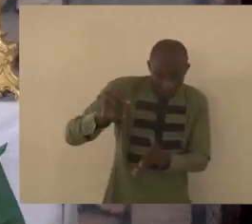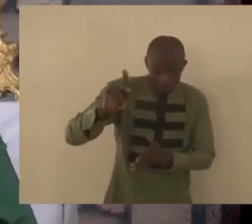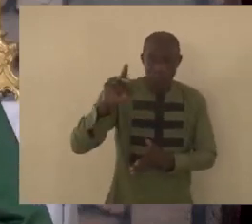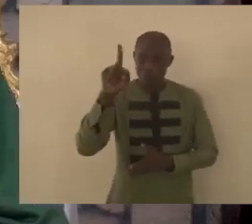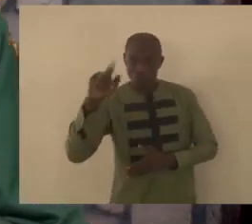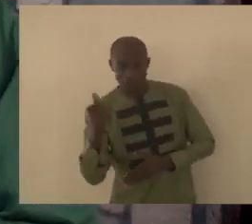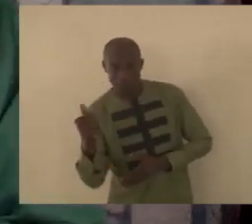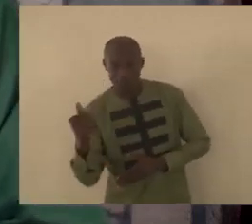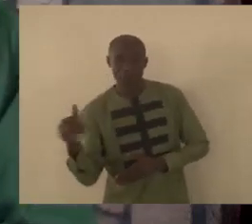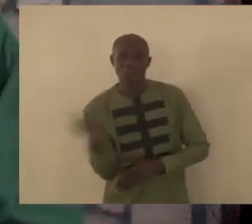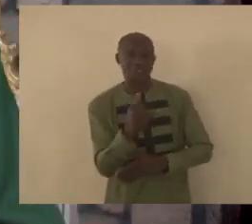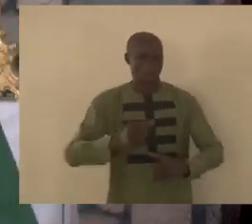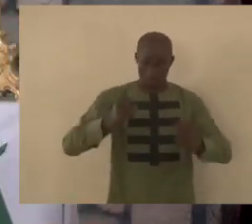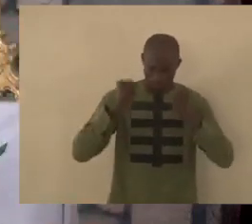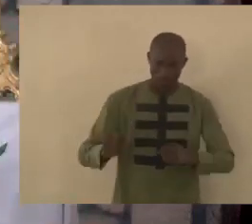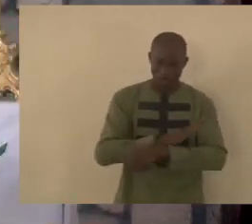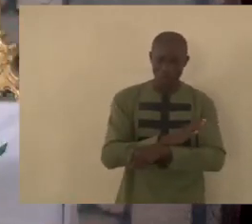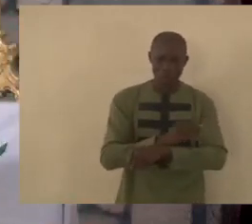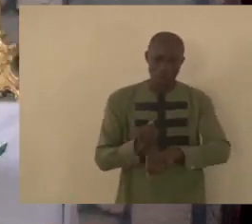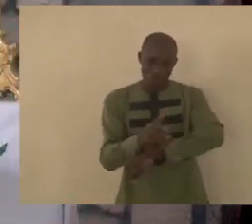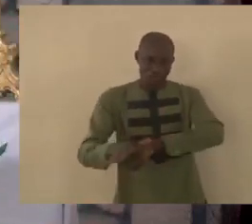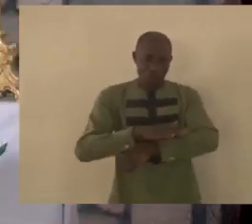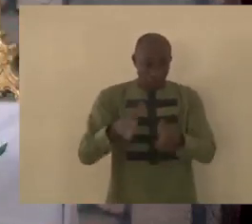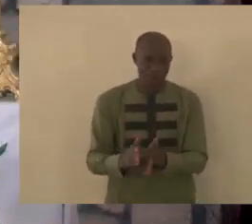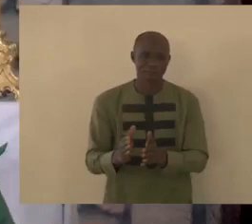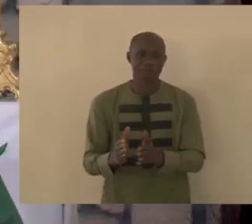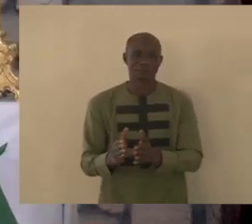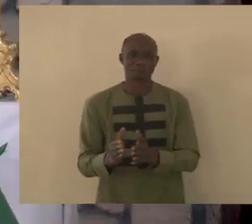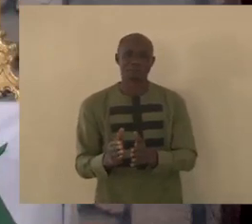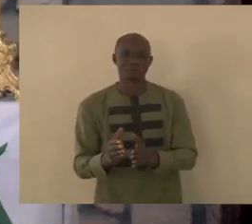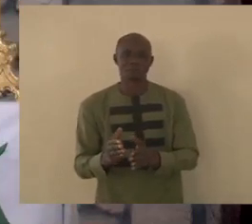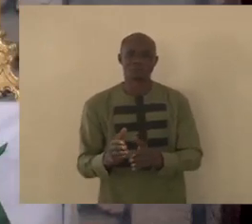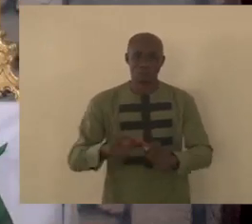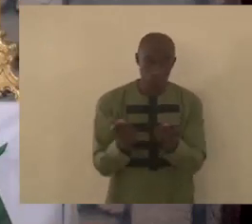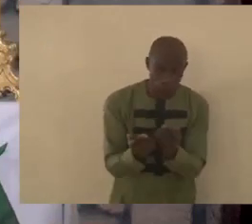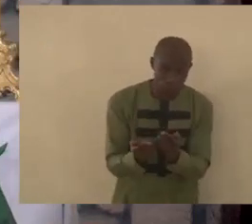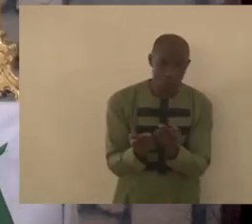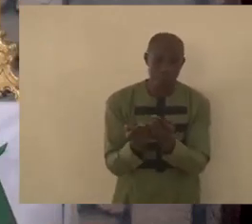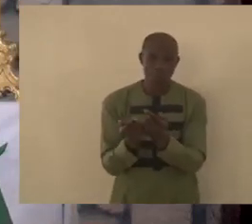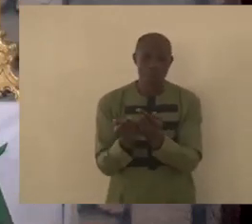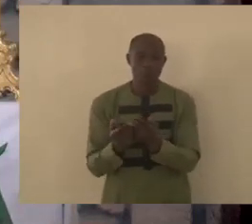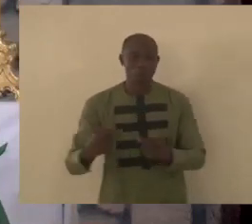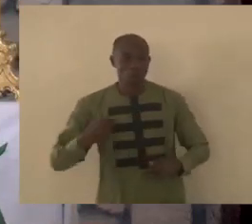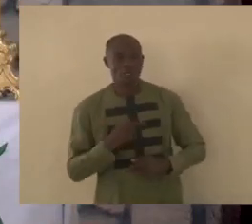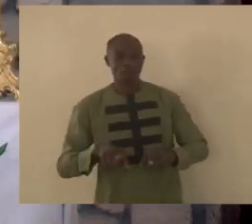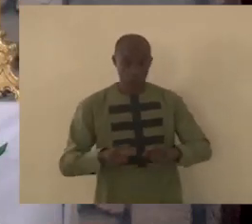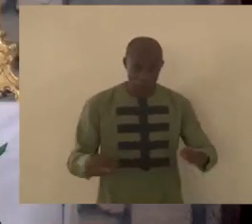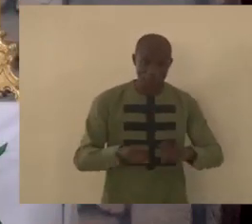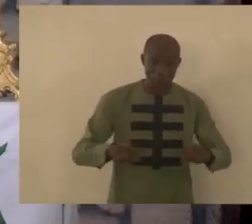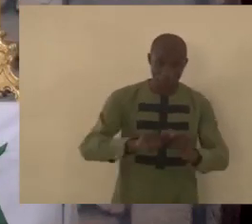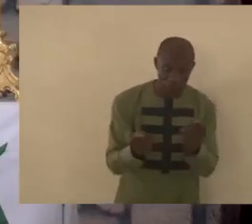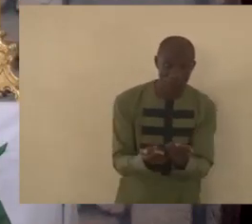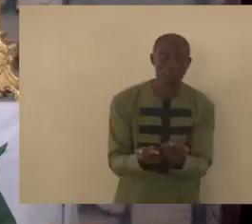tithe. They were the most powerful and influential sect. There were many sects in Judaism at the time. We had the Sadducees,